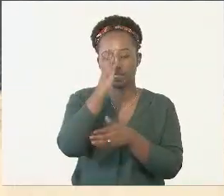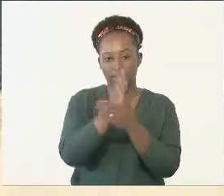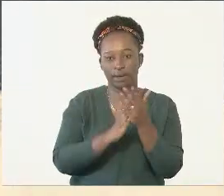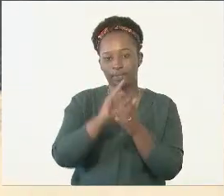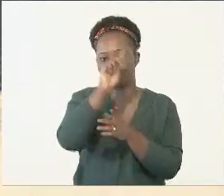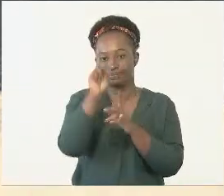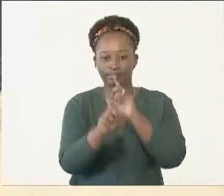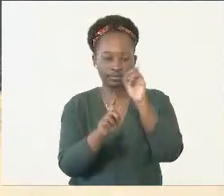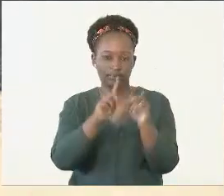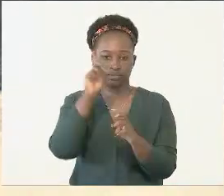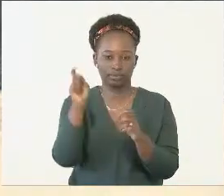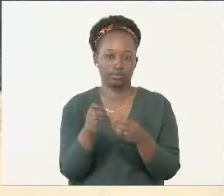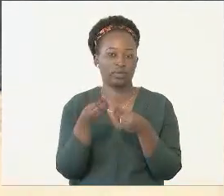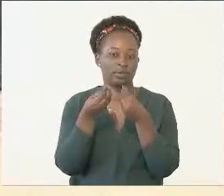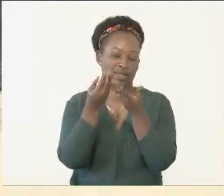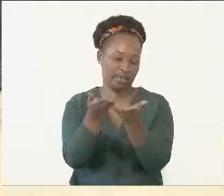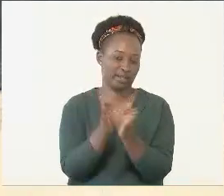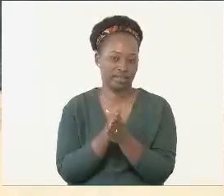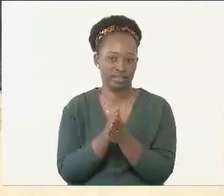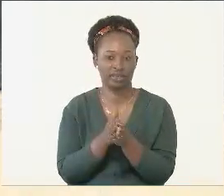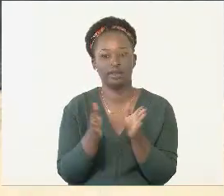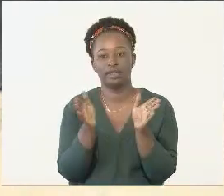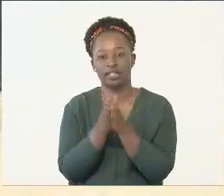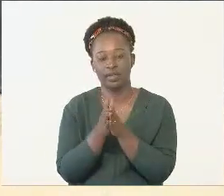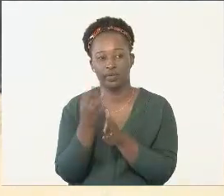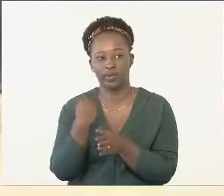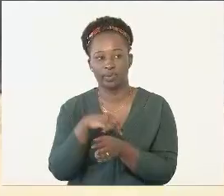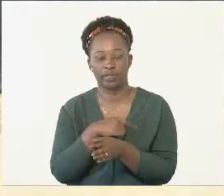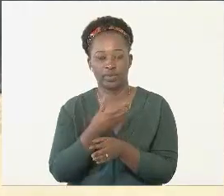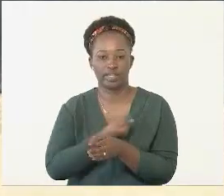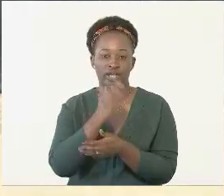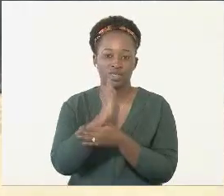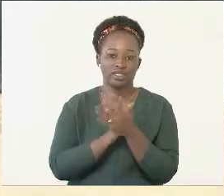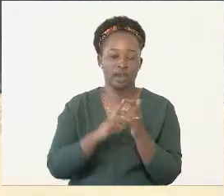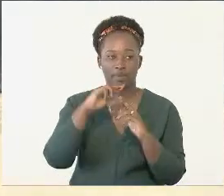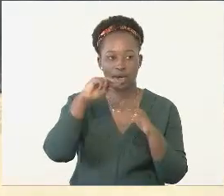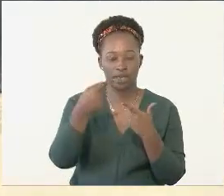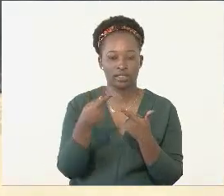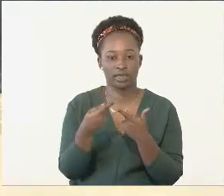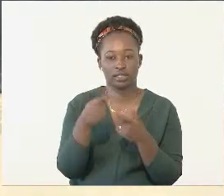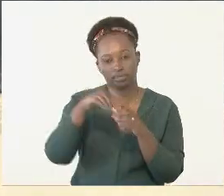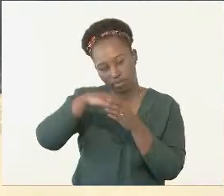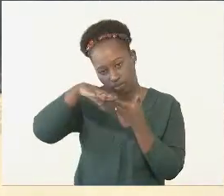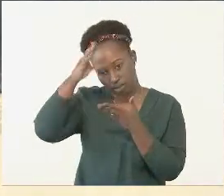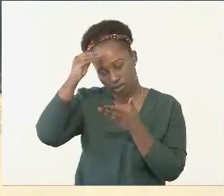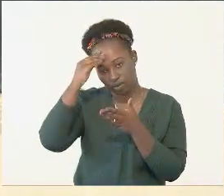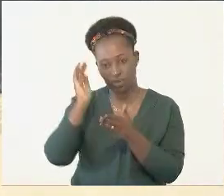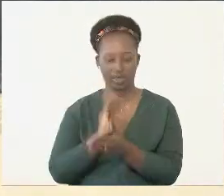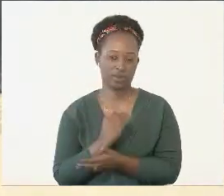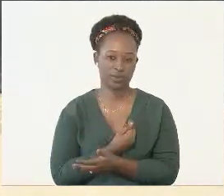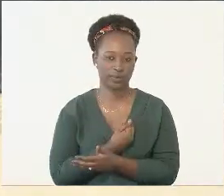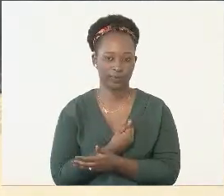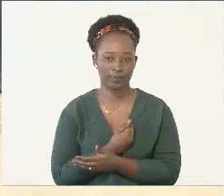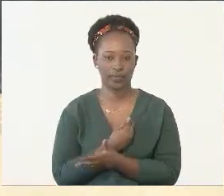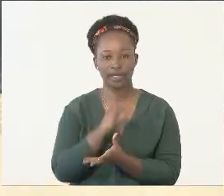right? The questions were given, and we are going to have some answers on the given questions. So